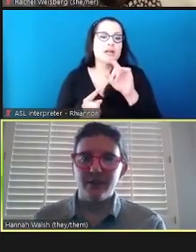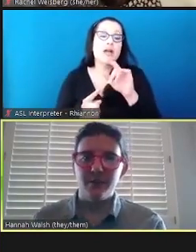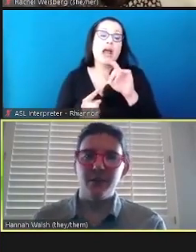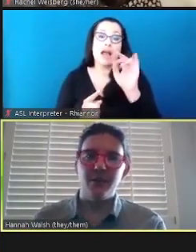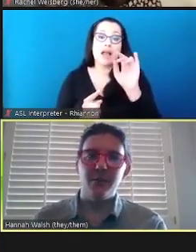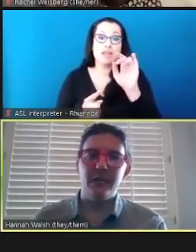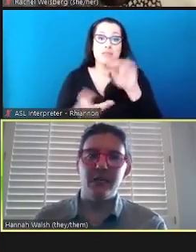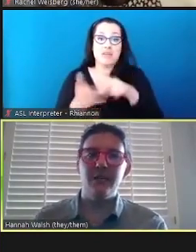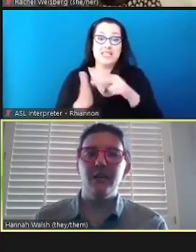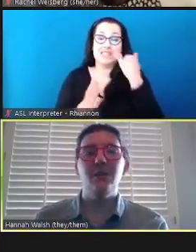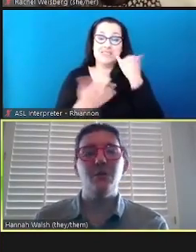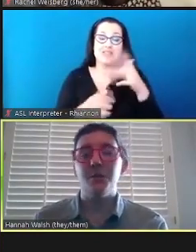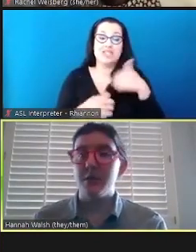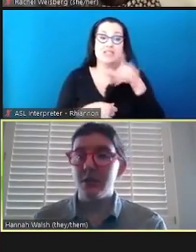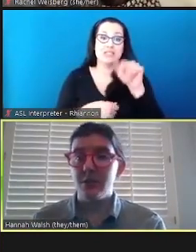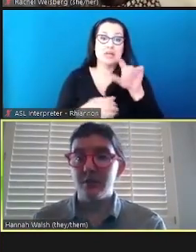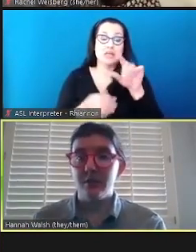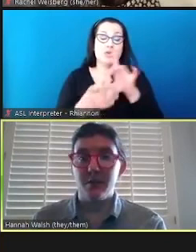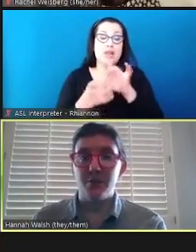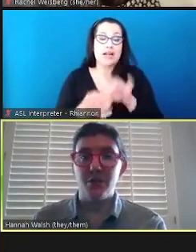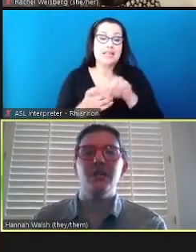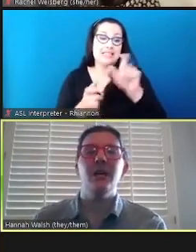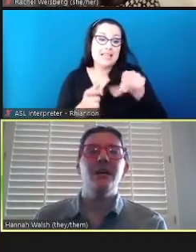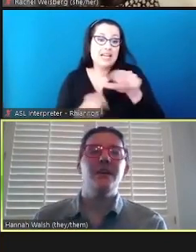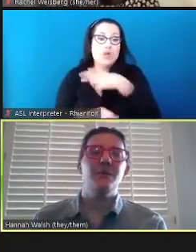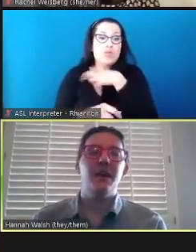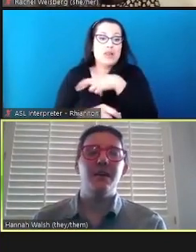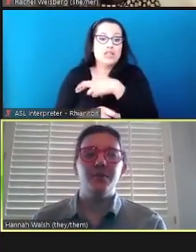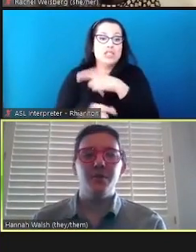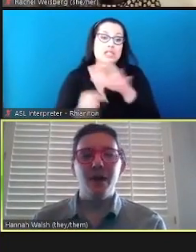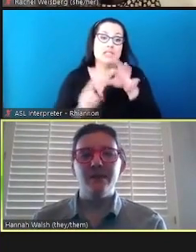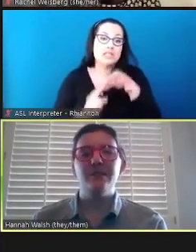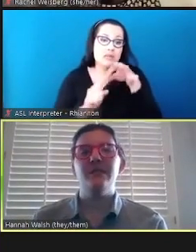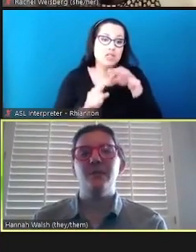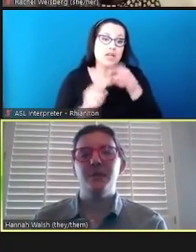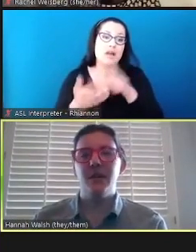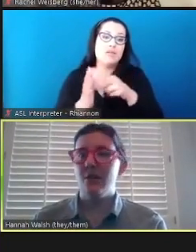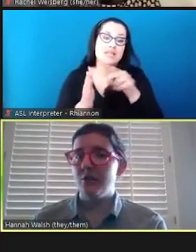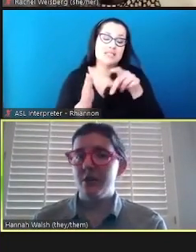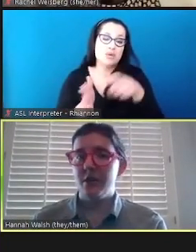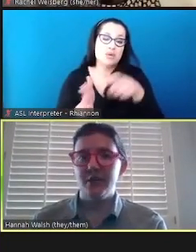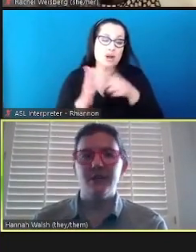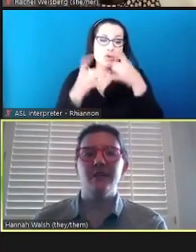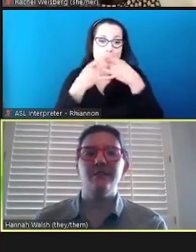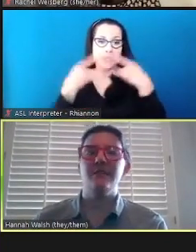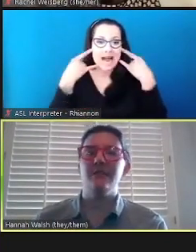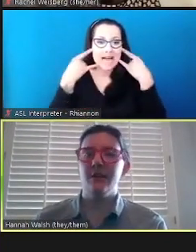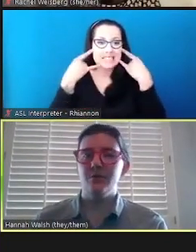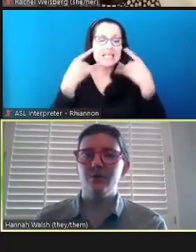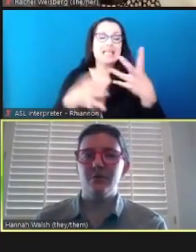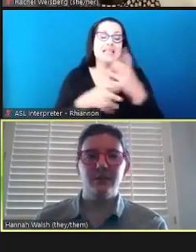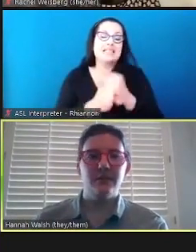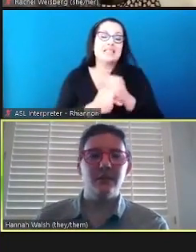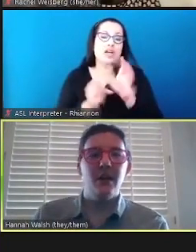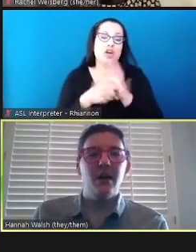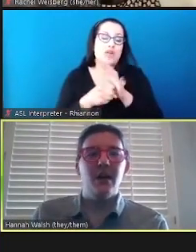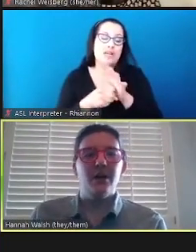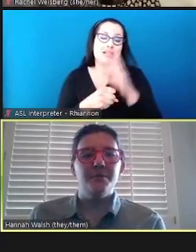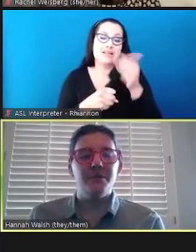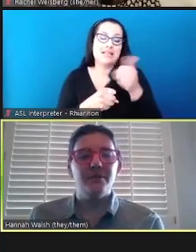have a disability related need or a religious exemption, they would have to wear masks, obtain COVID-19 tests, and social